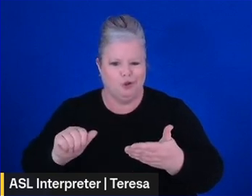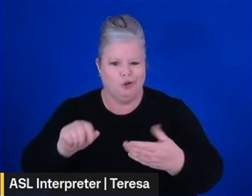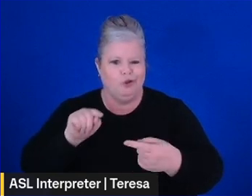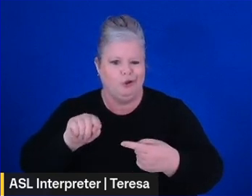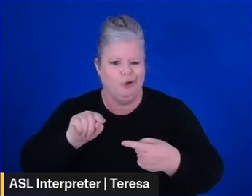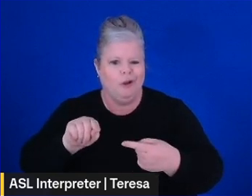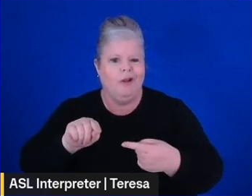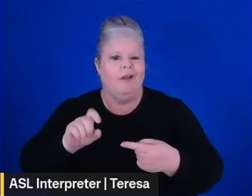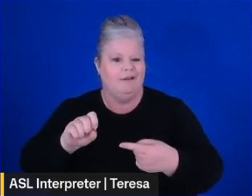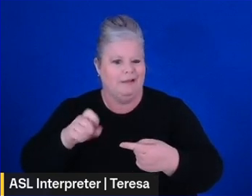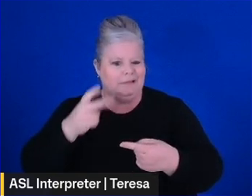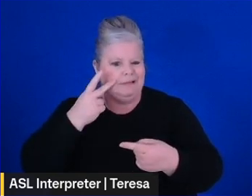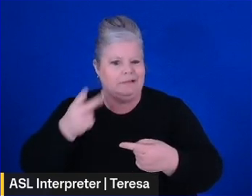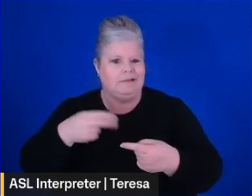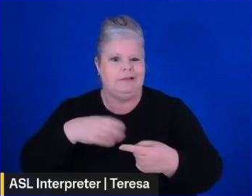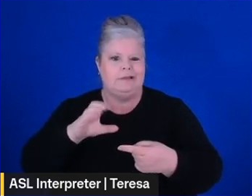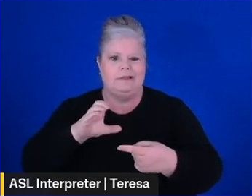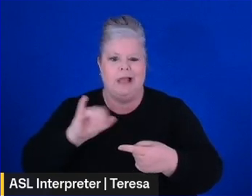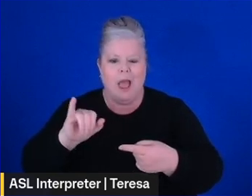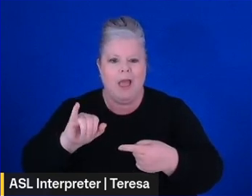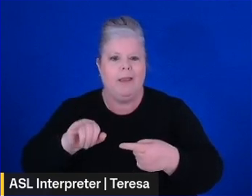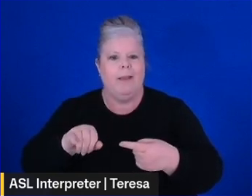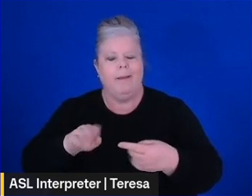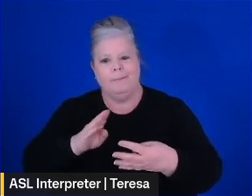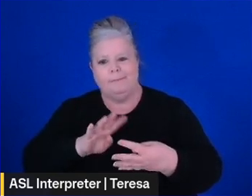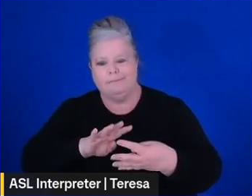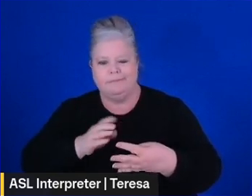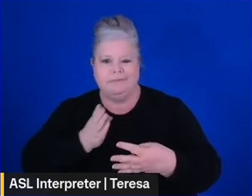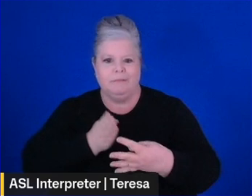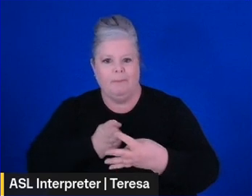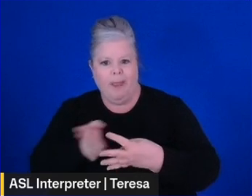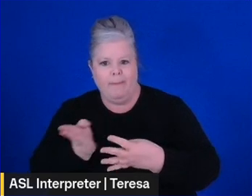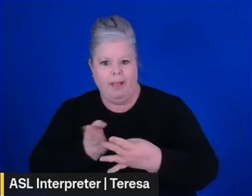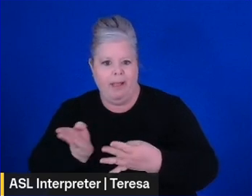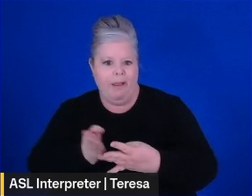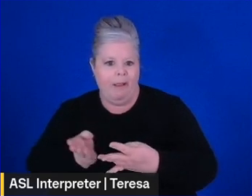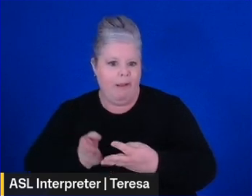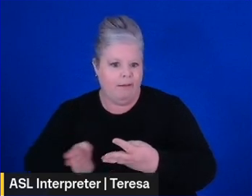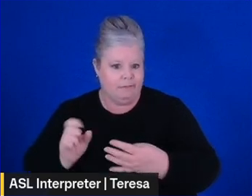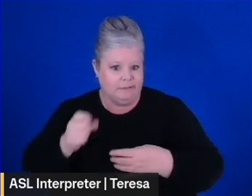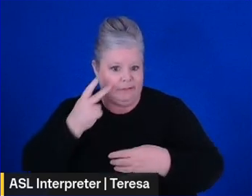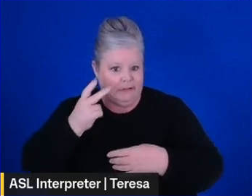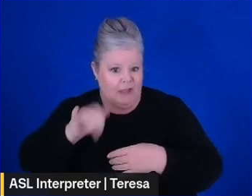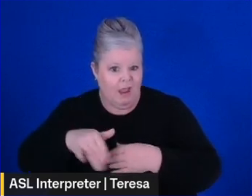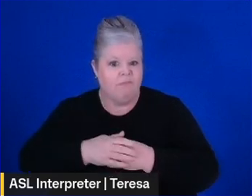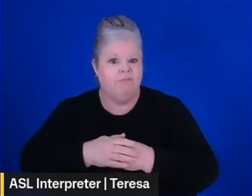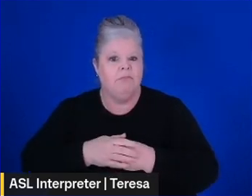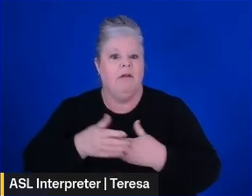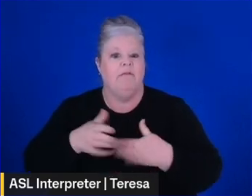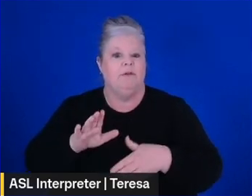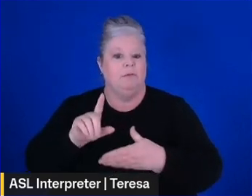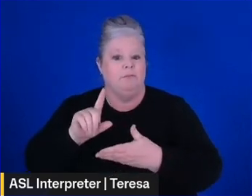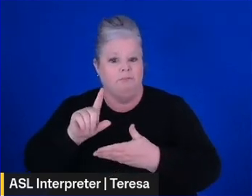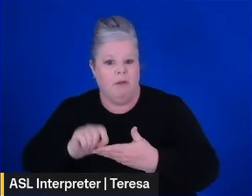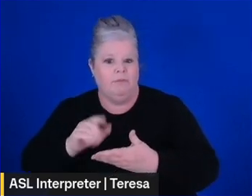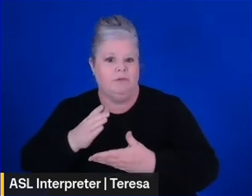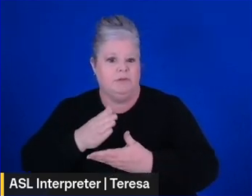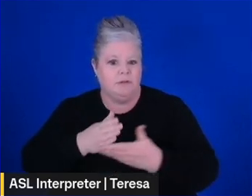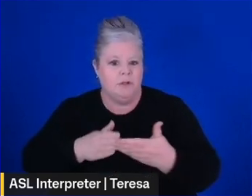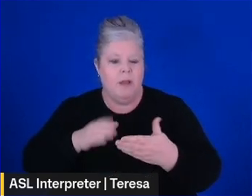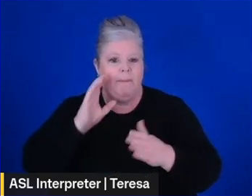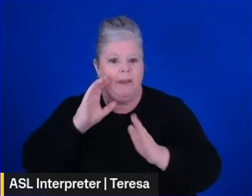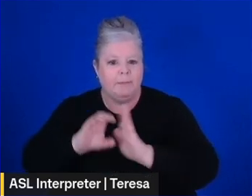control, CI pipeline, an Azure Container Registry to publish some Docker images. And here,